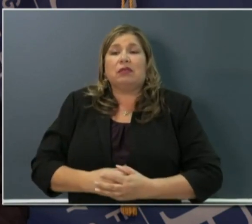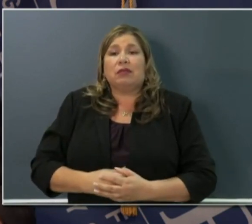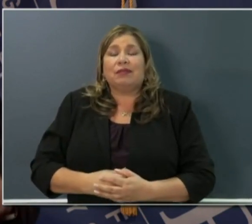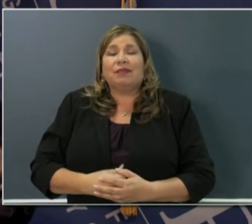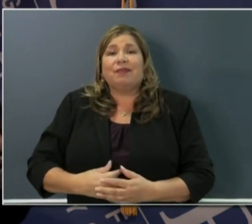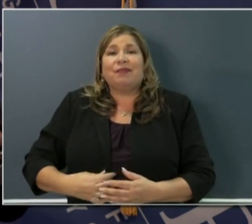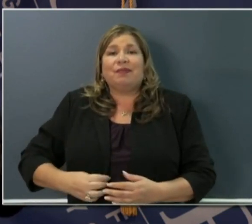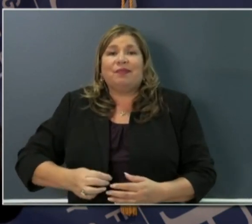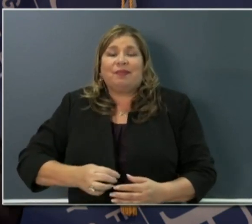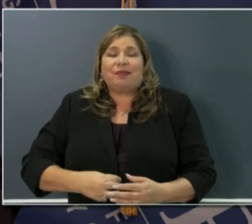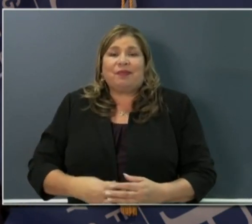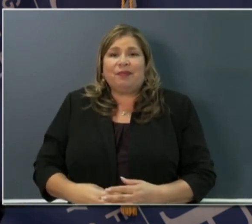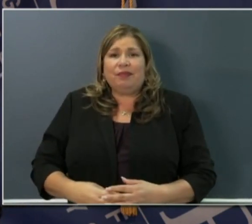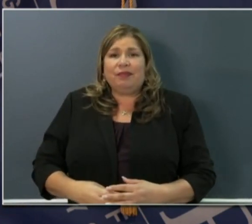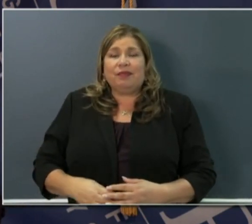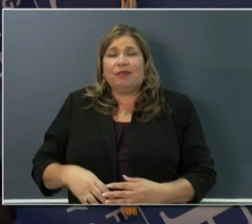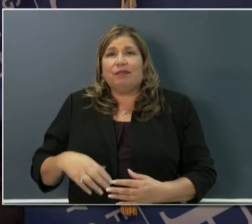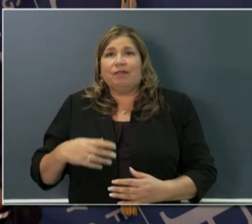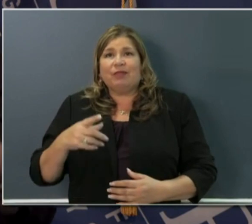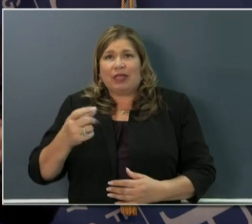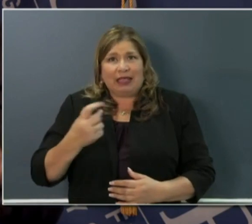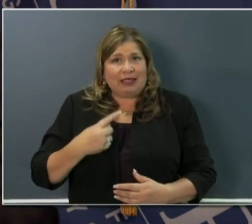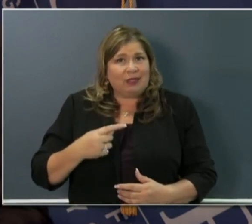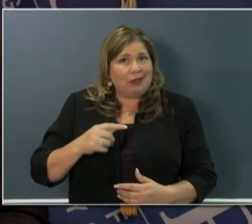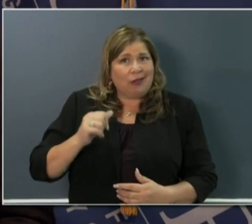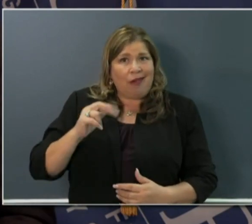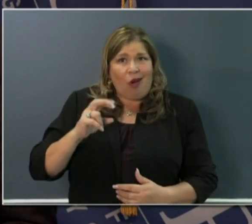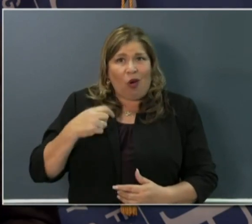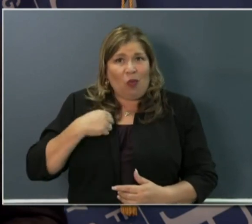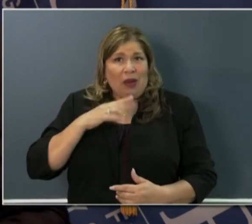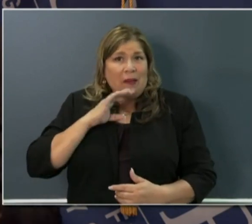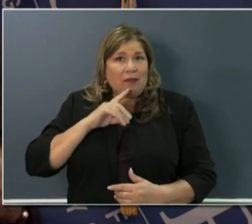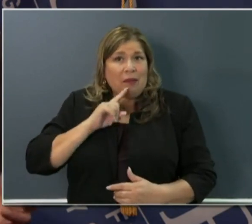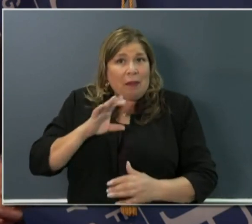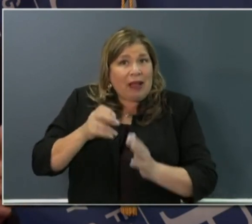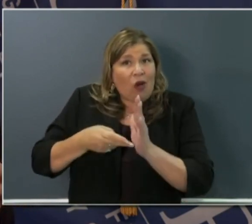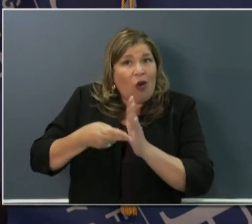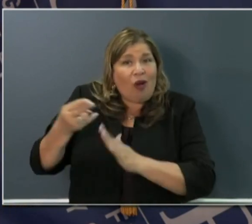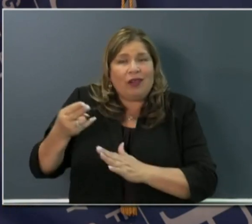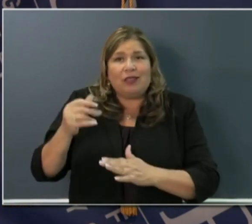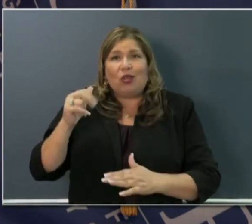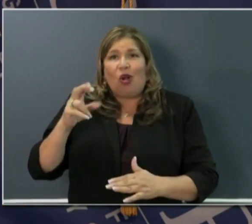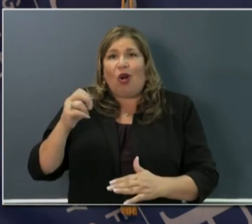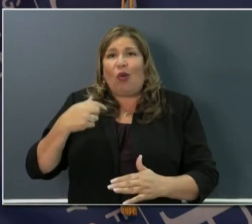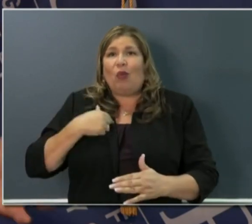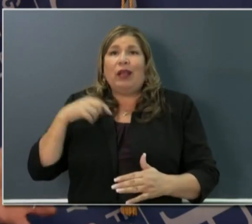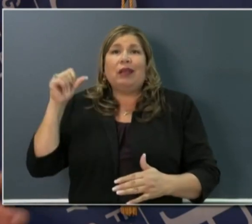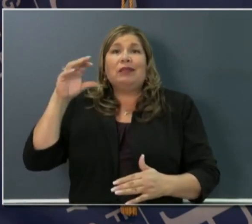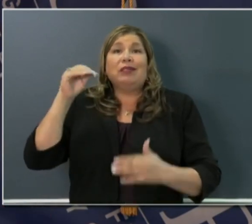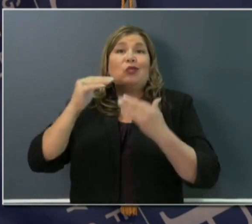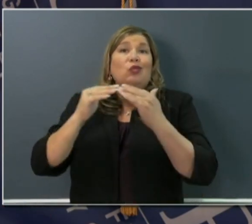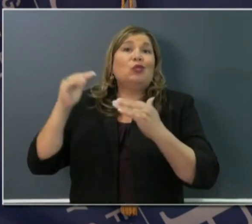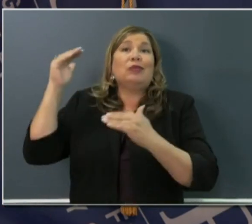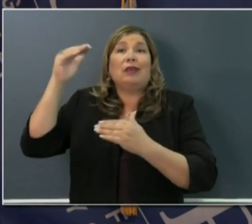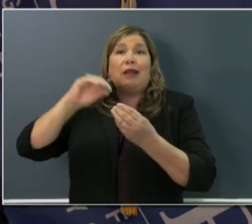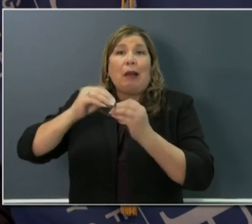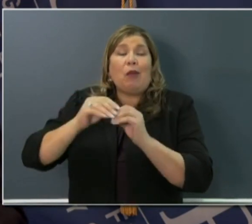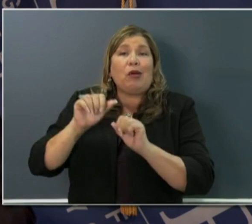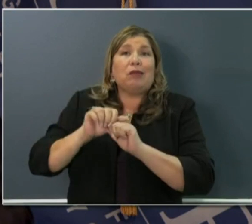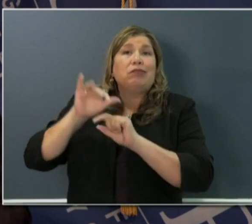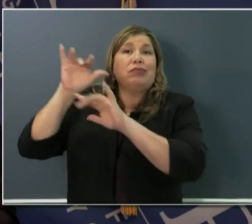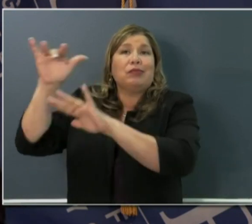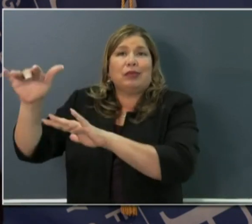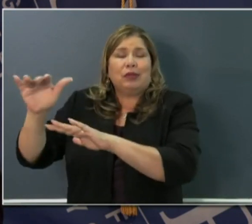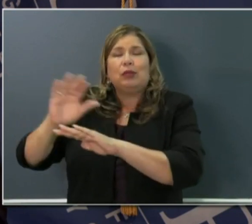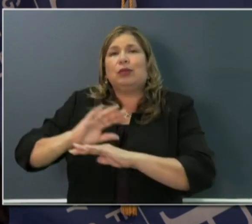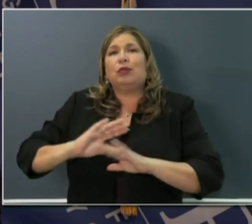say, well, are we being honest about the worst case scenario? Are we overstating some people say? Are we understating? We're